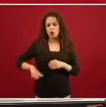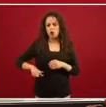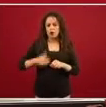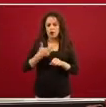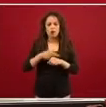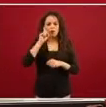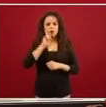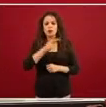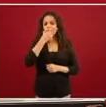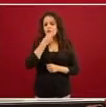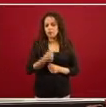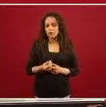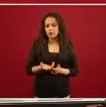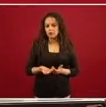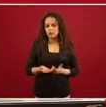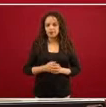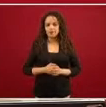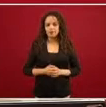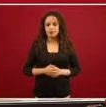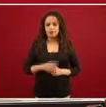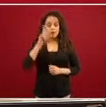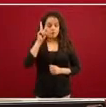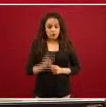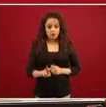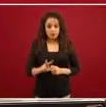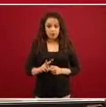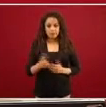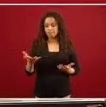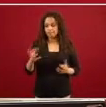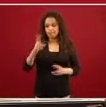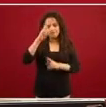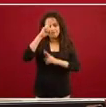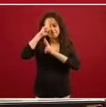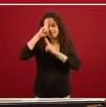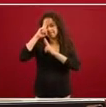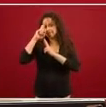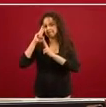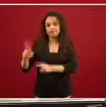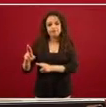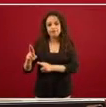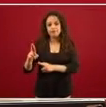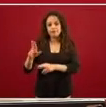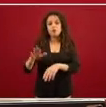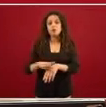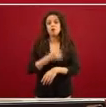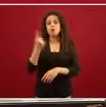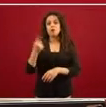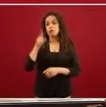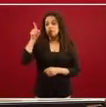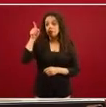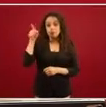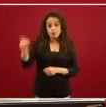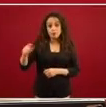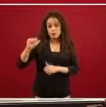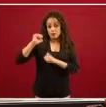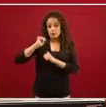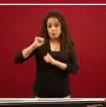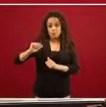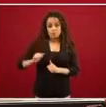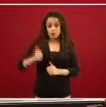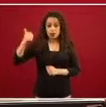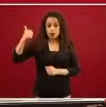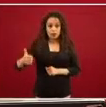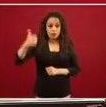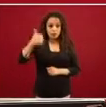Bonilla what I've been saying about all governors. They deserve all of our respect. They are the authorities,